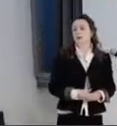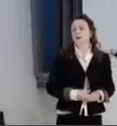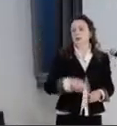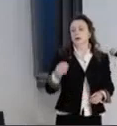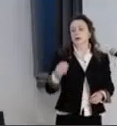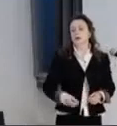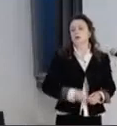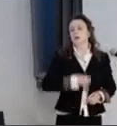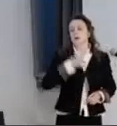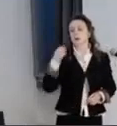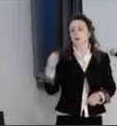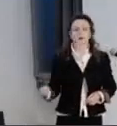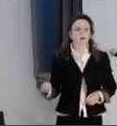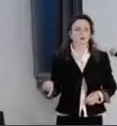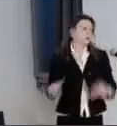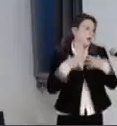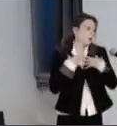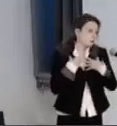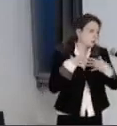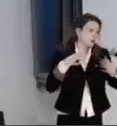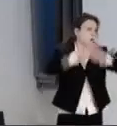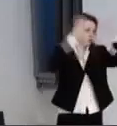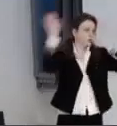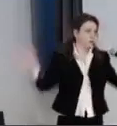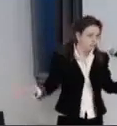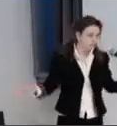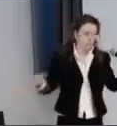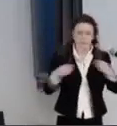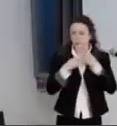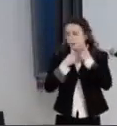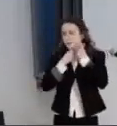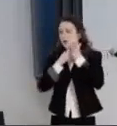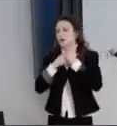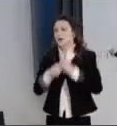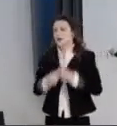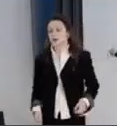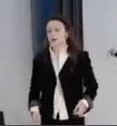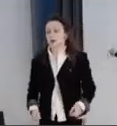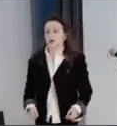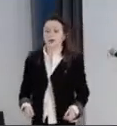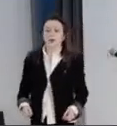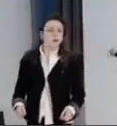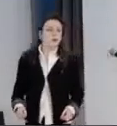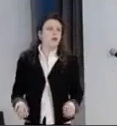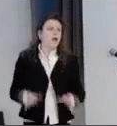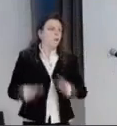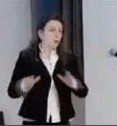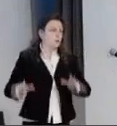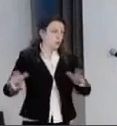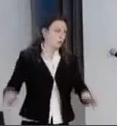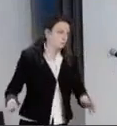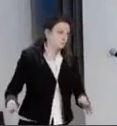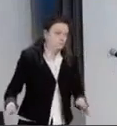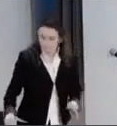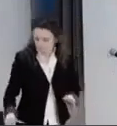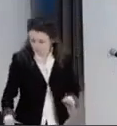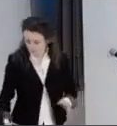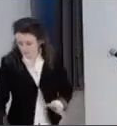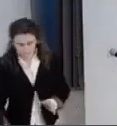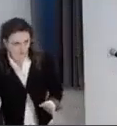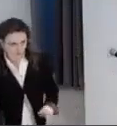experts is that this fragrance, Guerlain's greatest rose, and I would say one of the greatest roses of all times, is in fact done without using any rose at all.